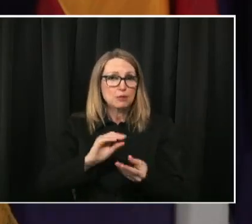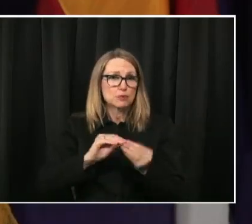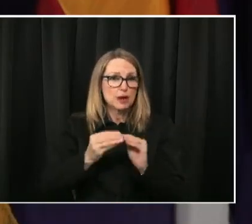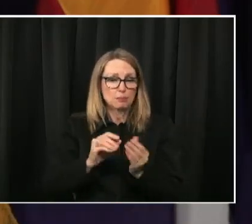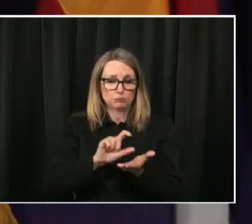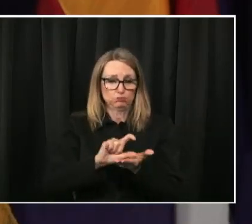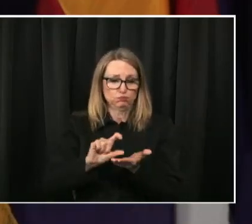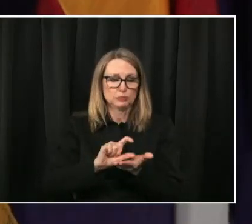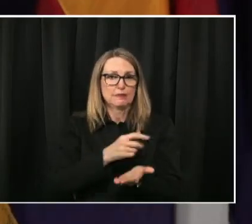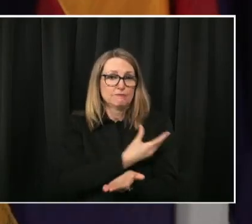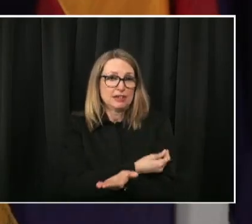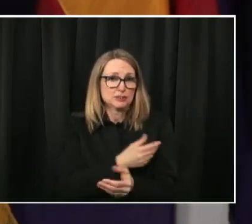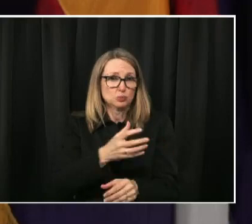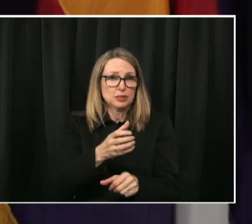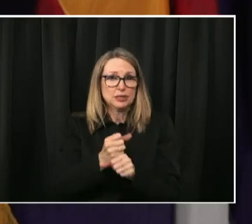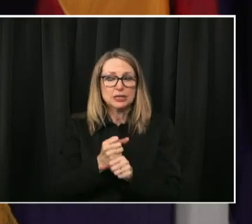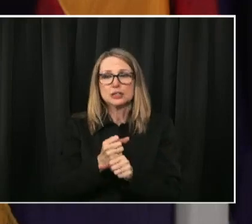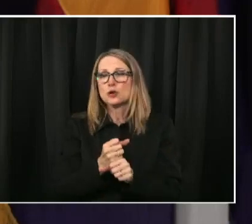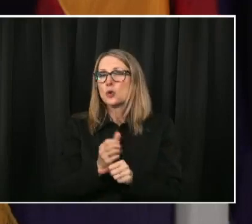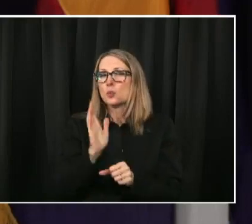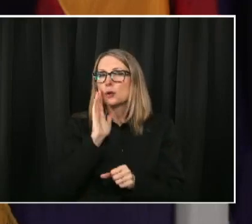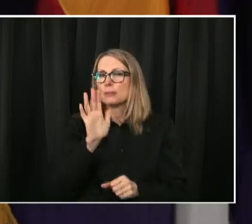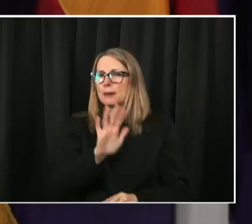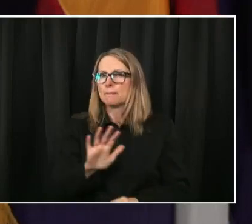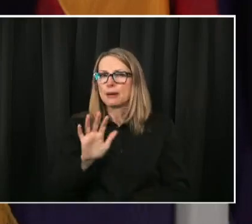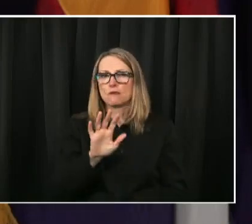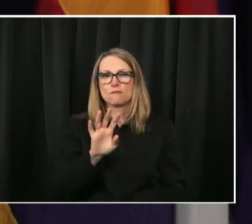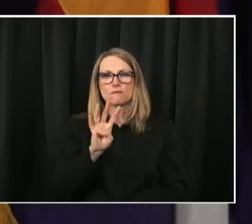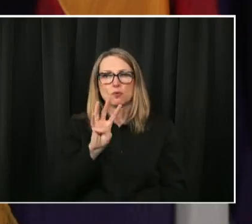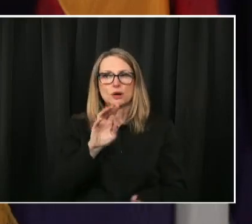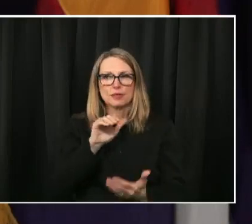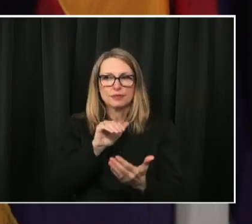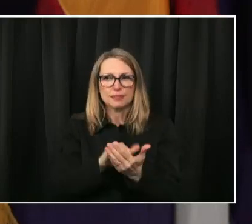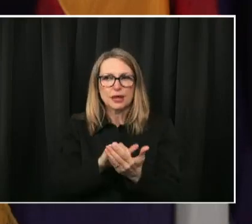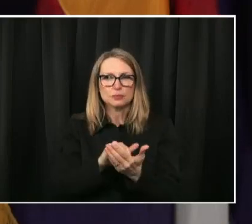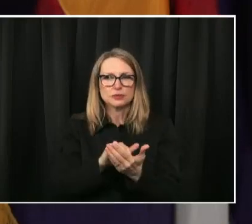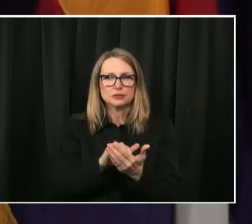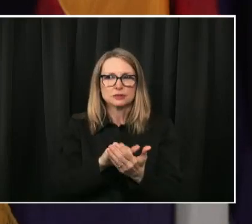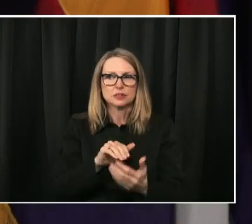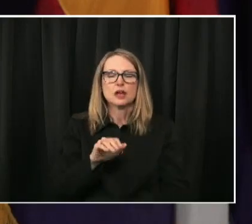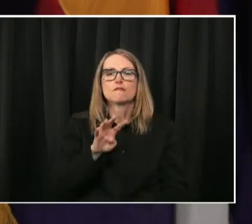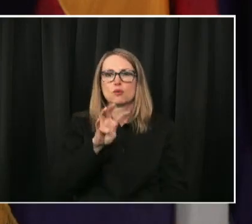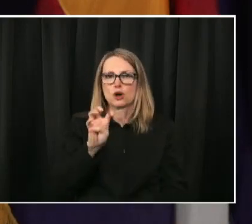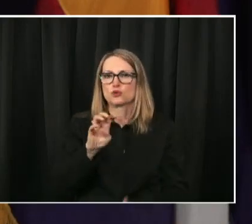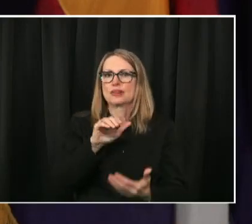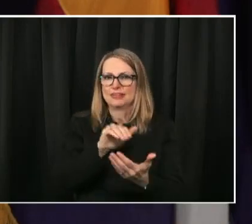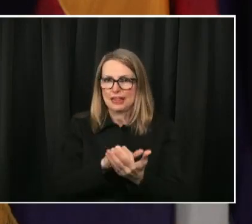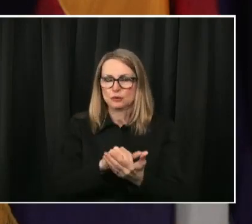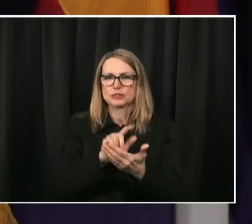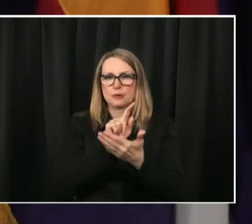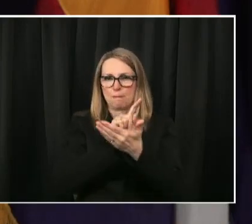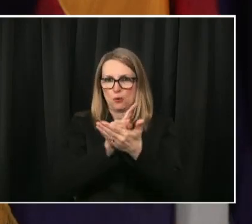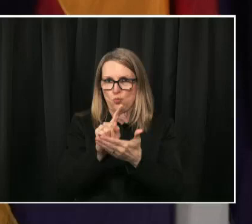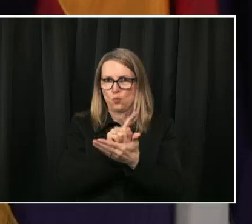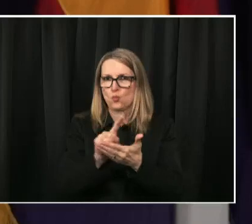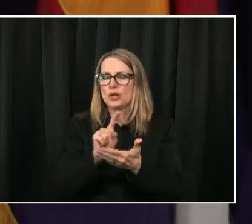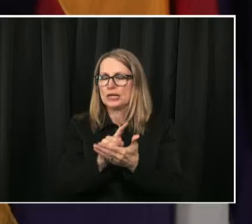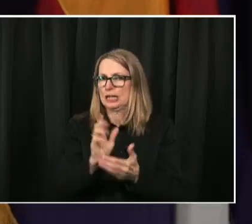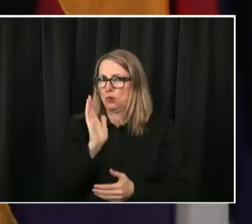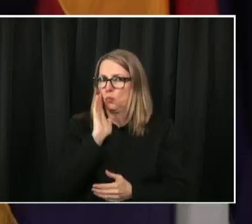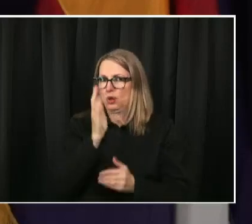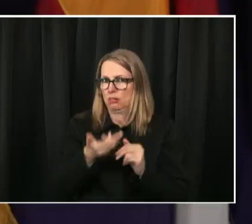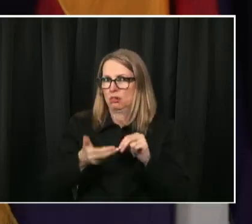the 400,000 per week level by the end of April. And so we're very excited. The sooner the better. We're